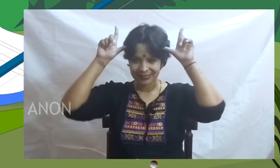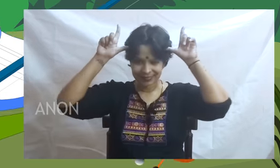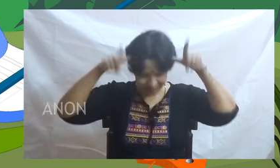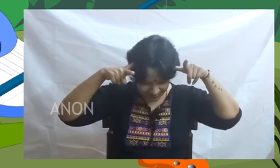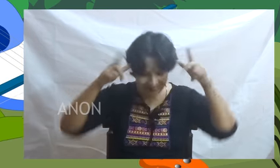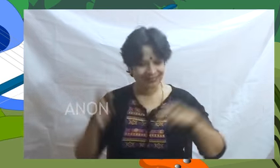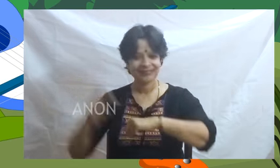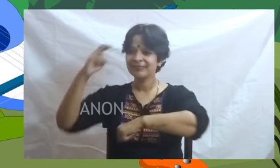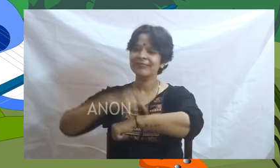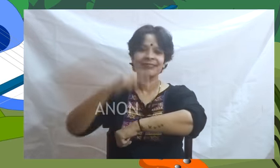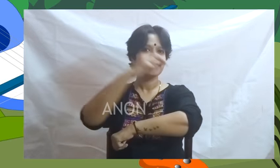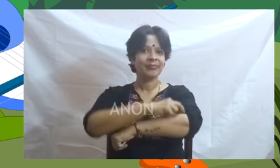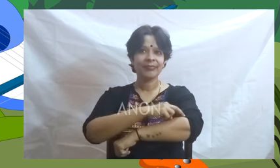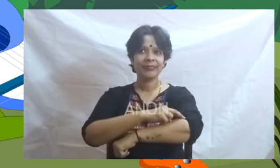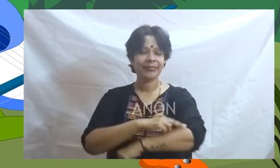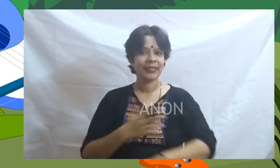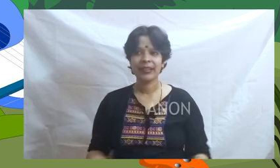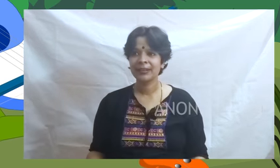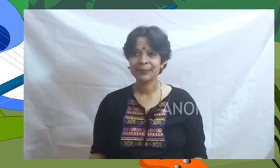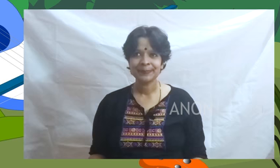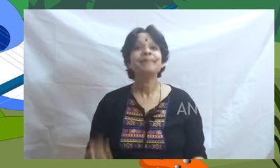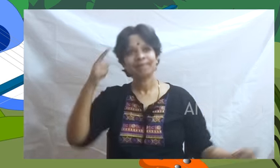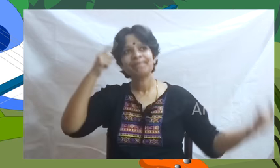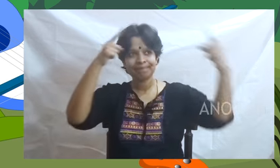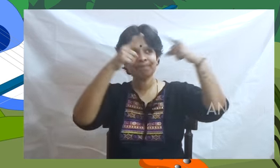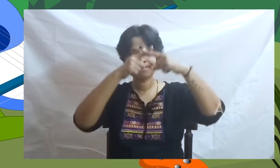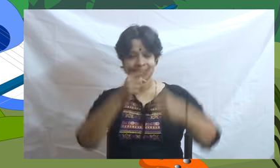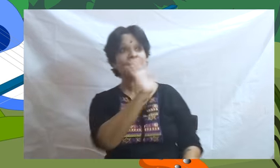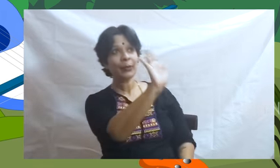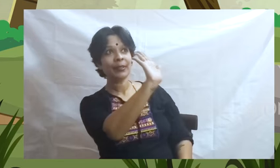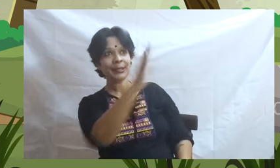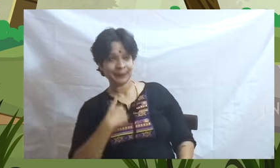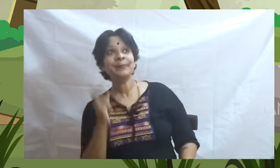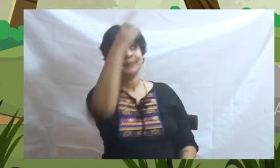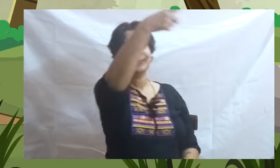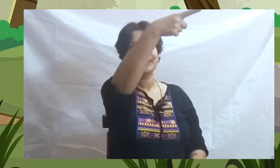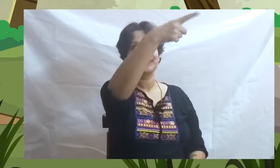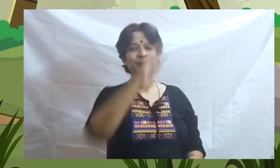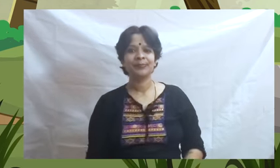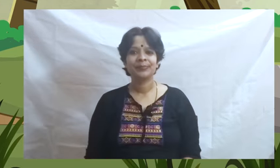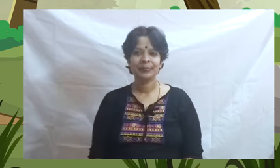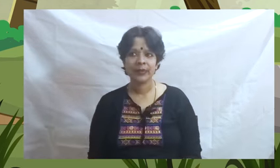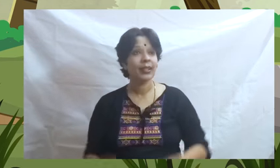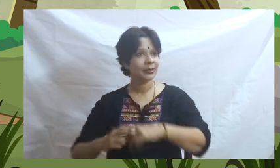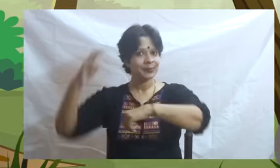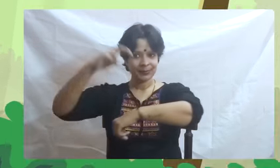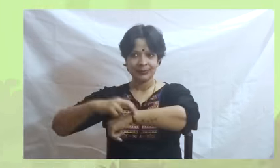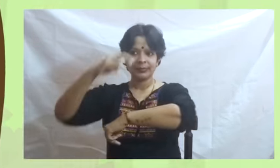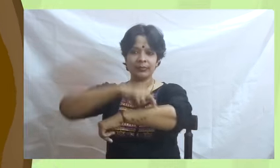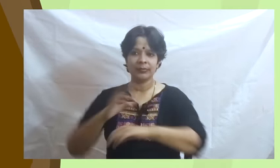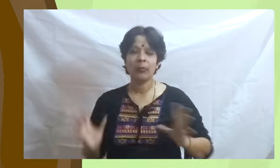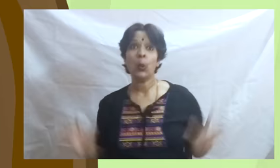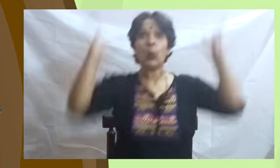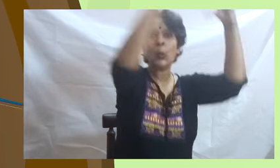The foolish grasshopper was taken in by the owl's flattering words. Up he jumped to the owl's den.